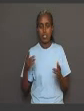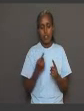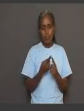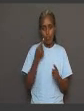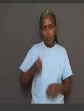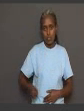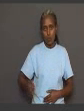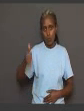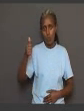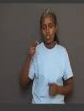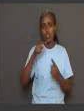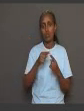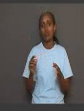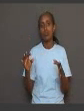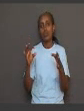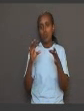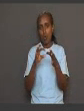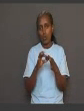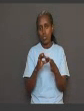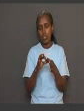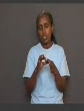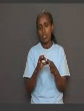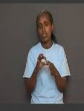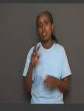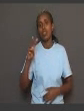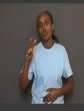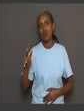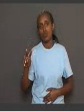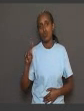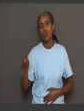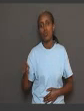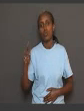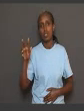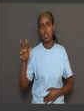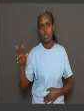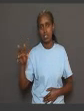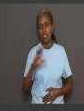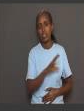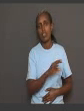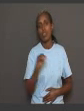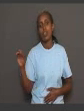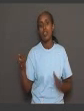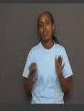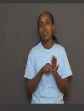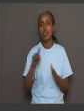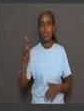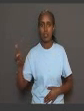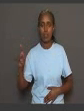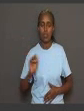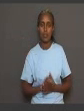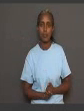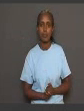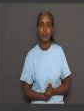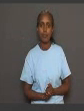origin to coordinates 2, 3, and -1.